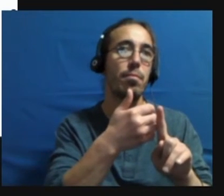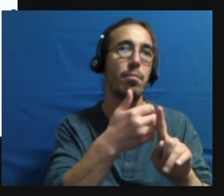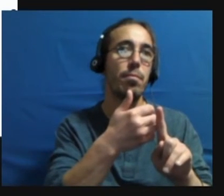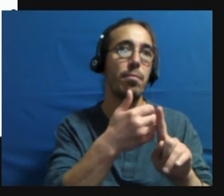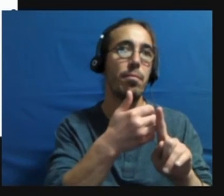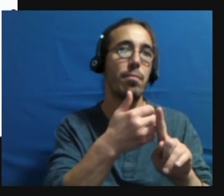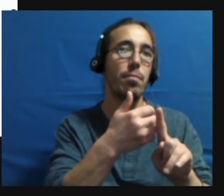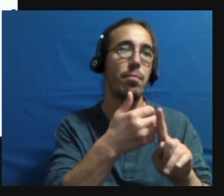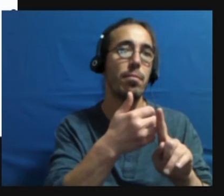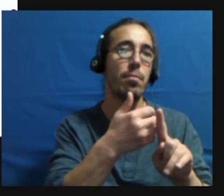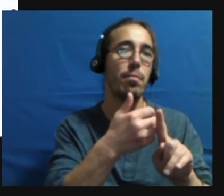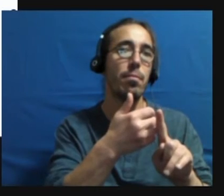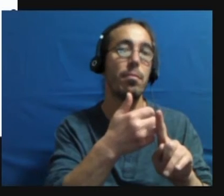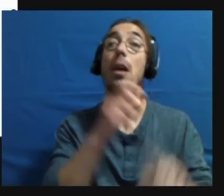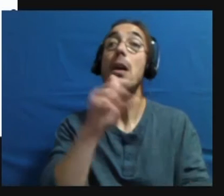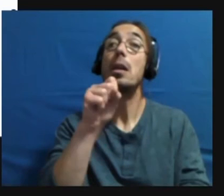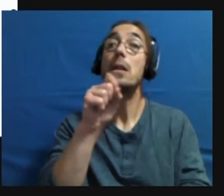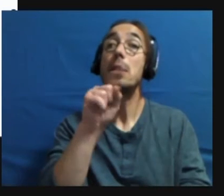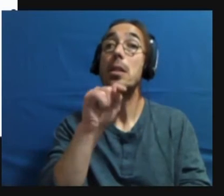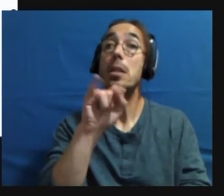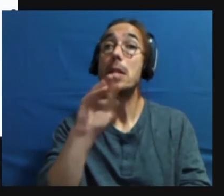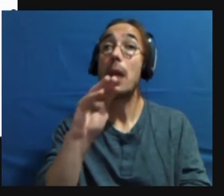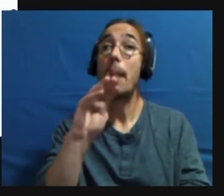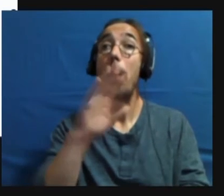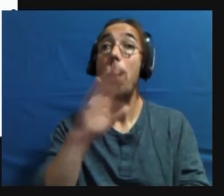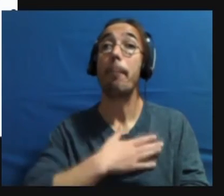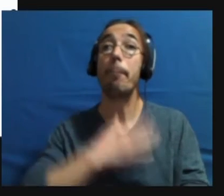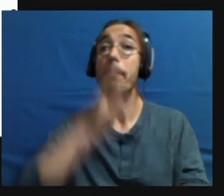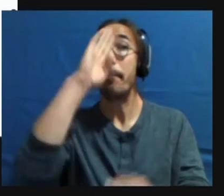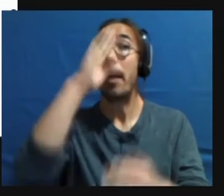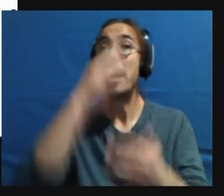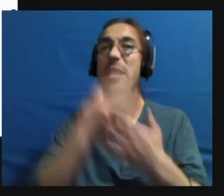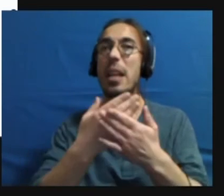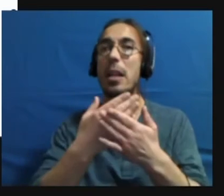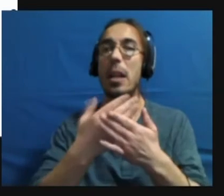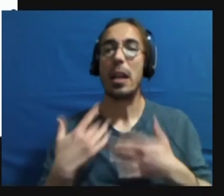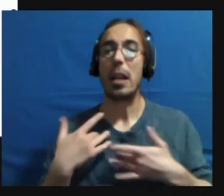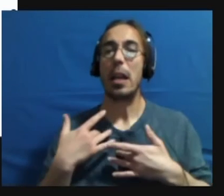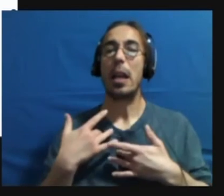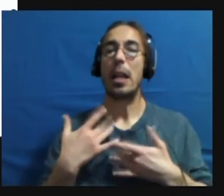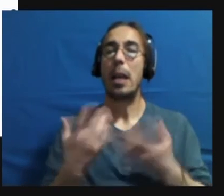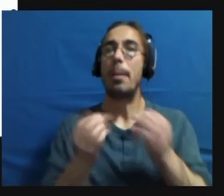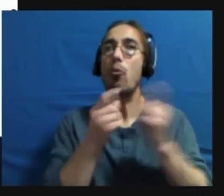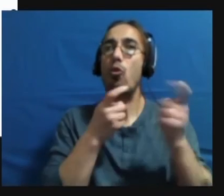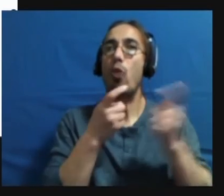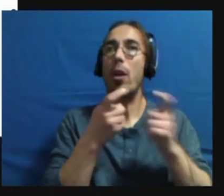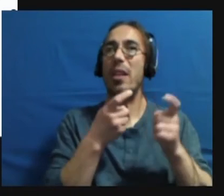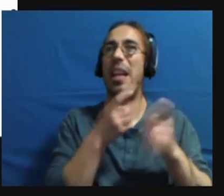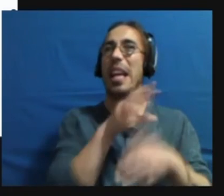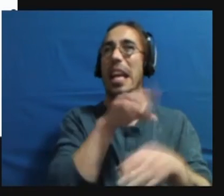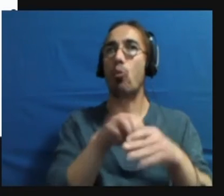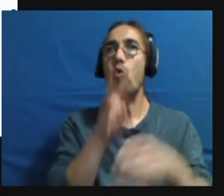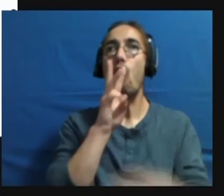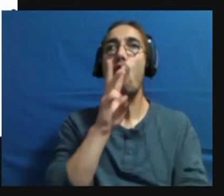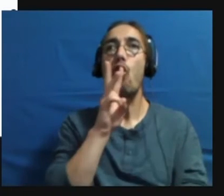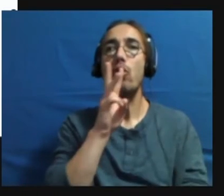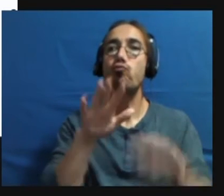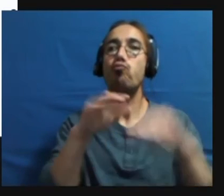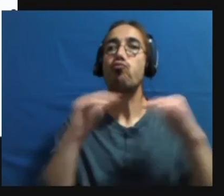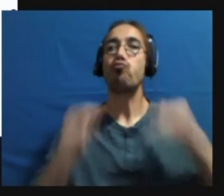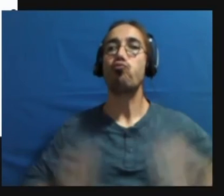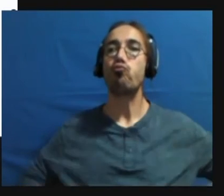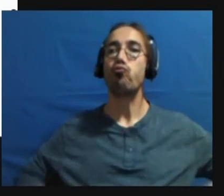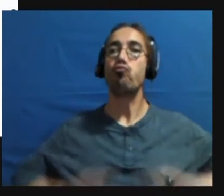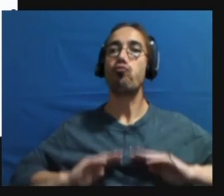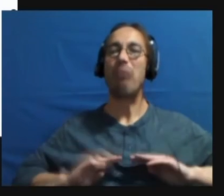Is stimming why my son seems to be more regulated when he's been swimming in water? I've not only noticed that it calms